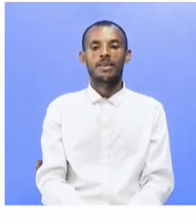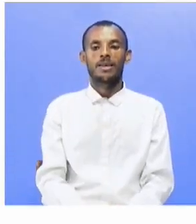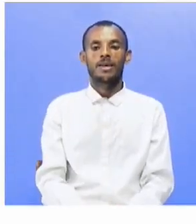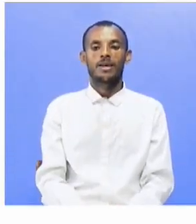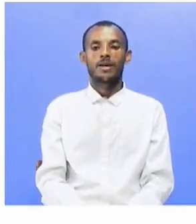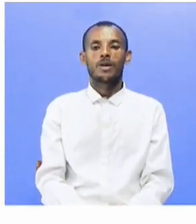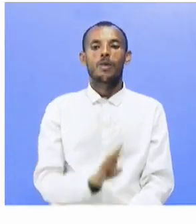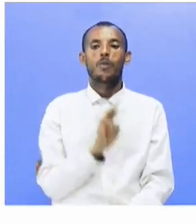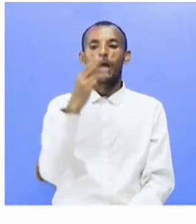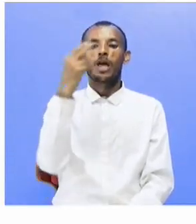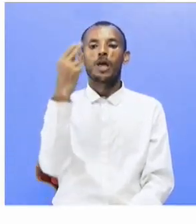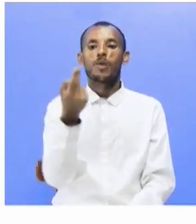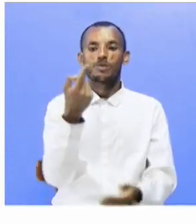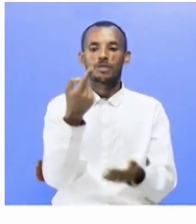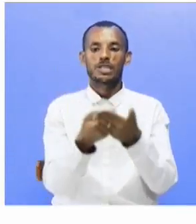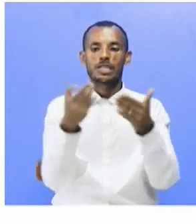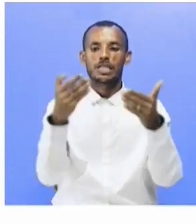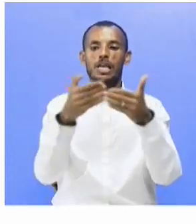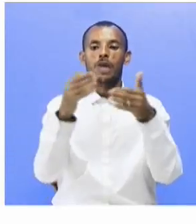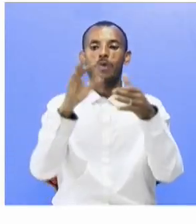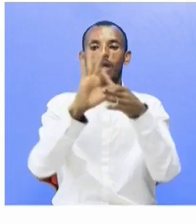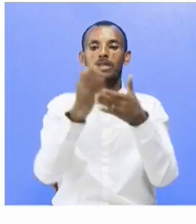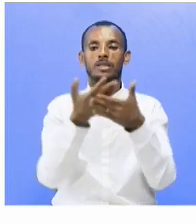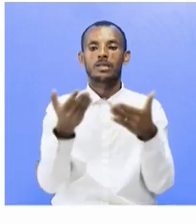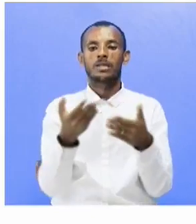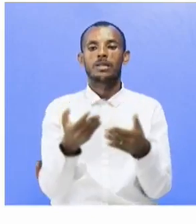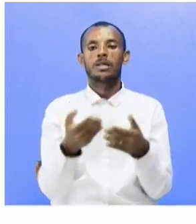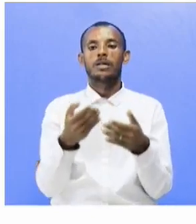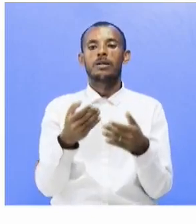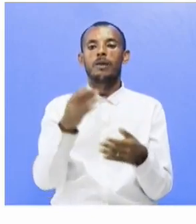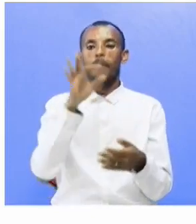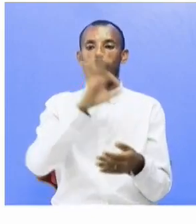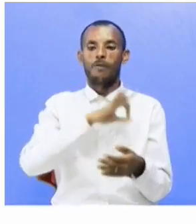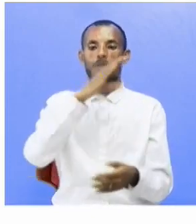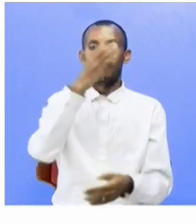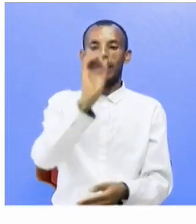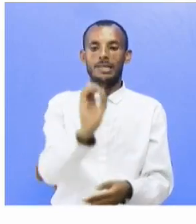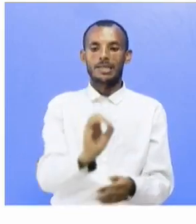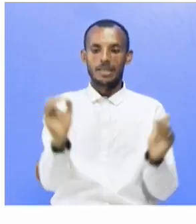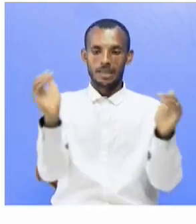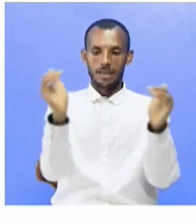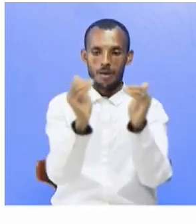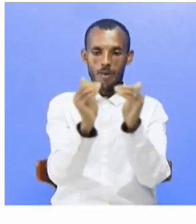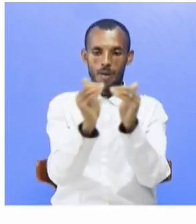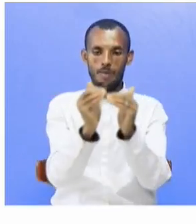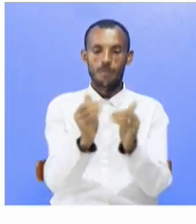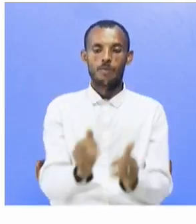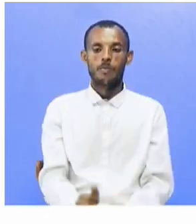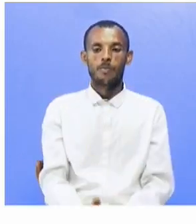we use this equation. Profit percent is equal to profit